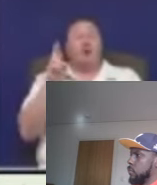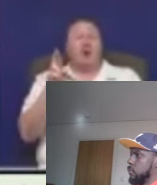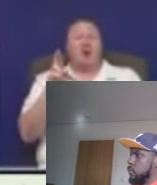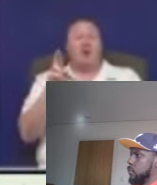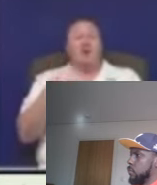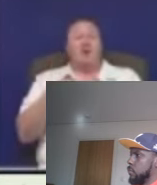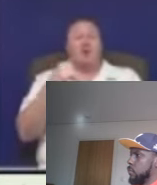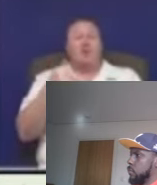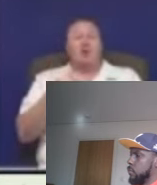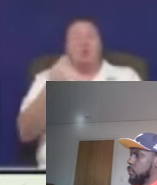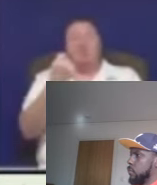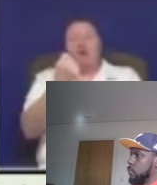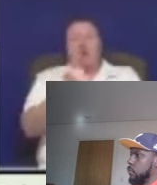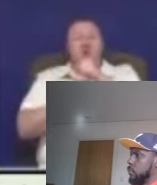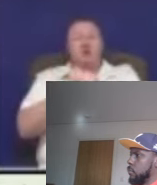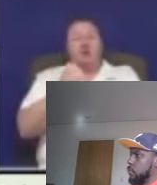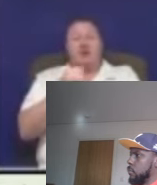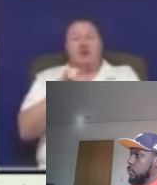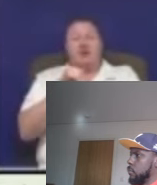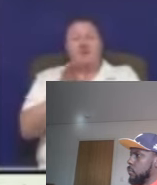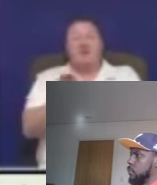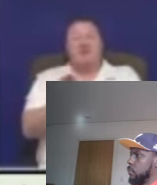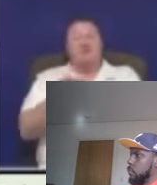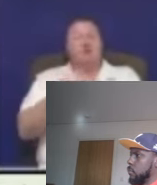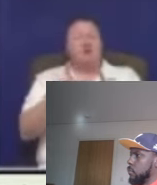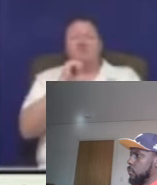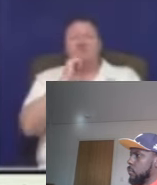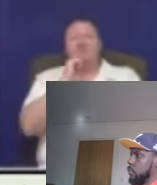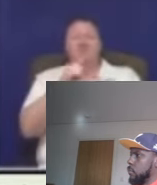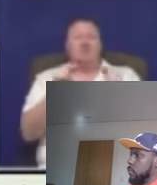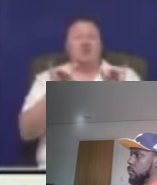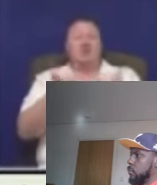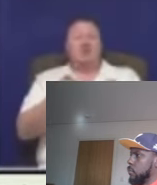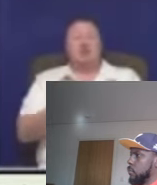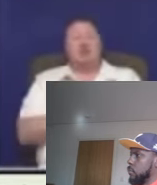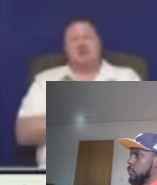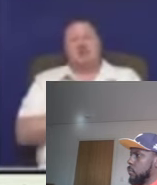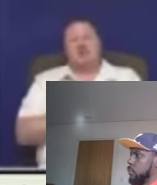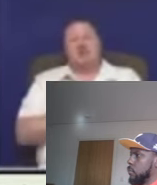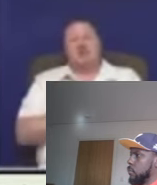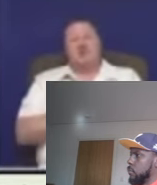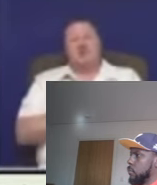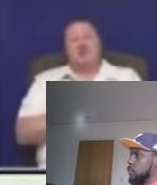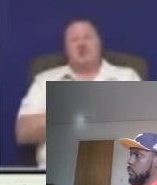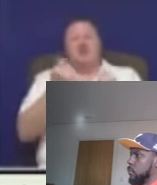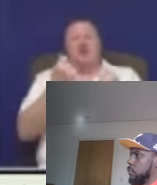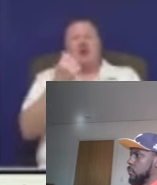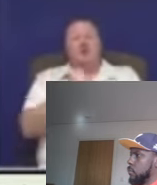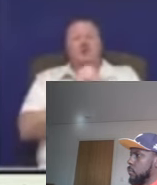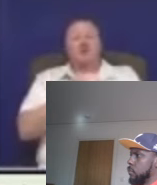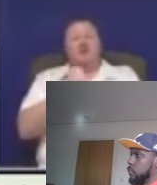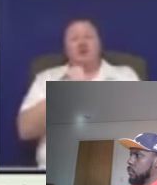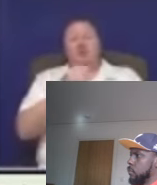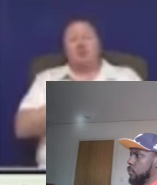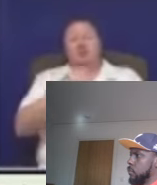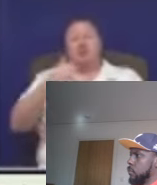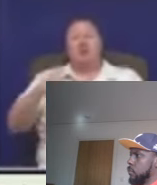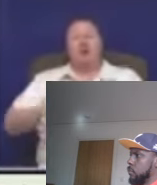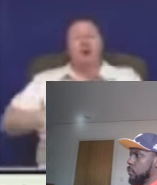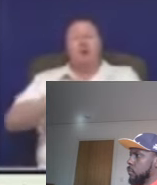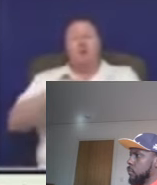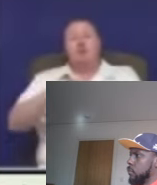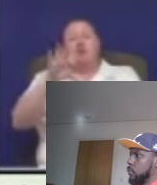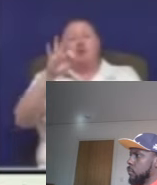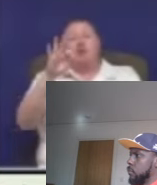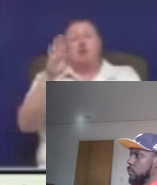projects in this financial year that are yet to reach completion. Over several financial years, that number jumps to nearly 3 billion rand